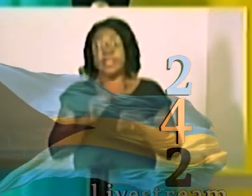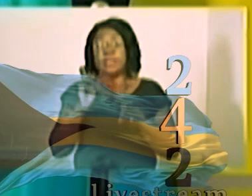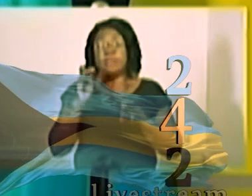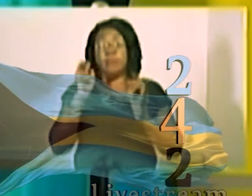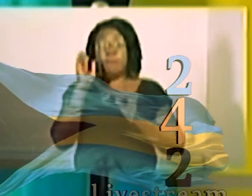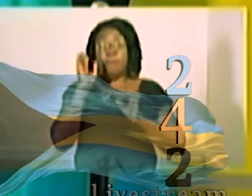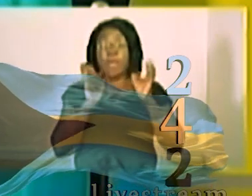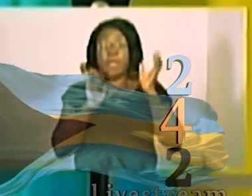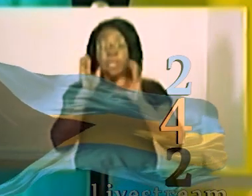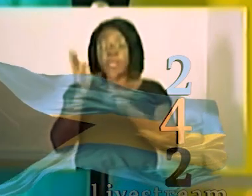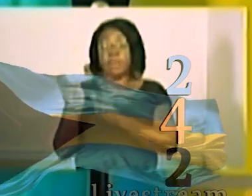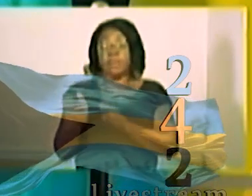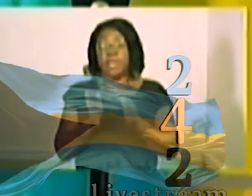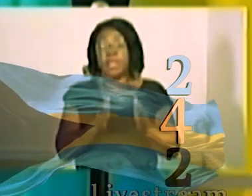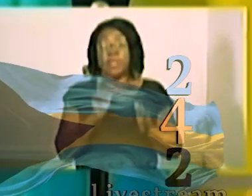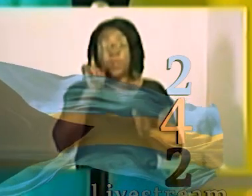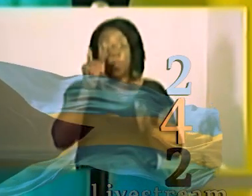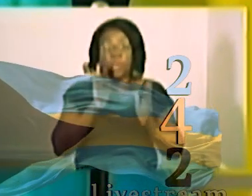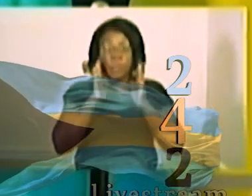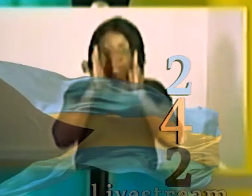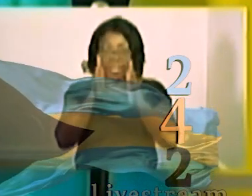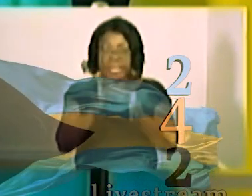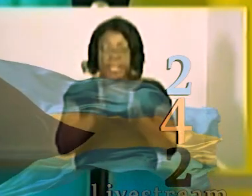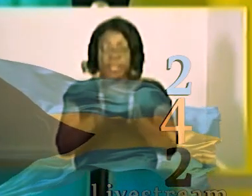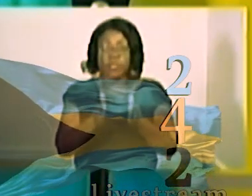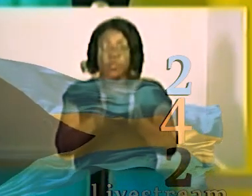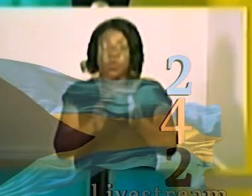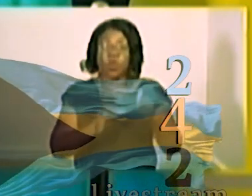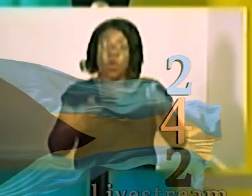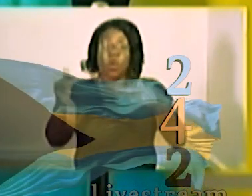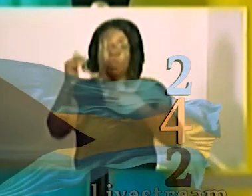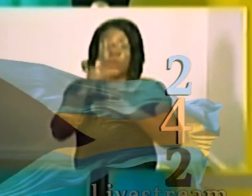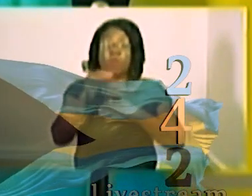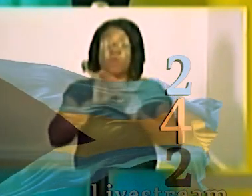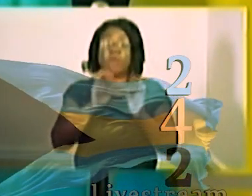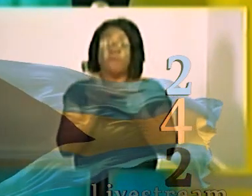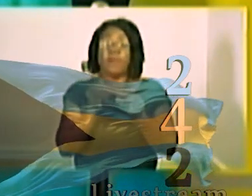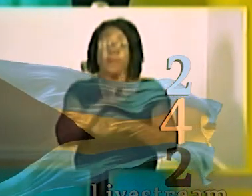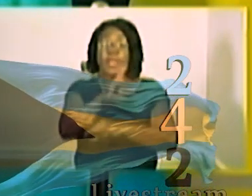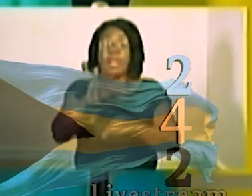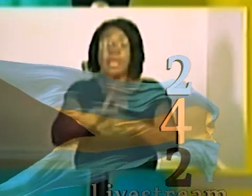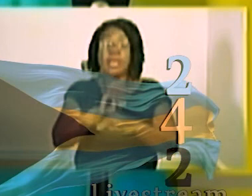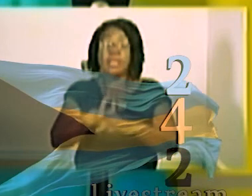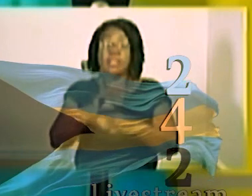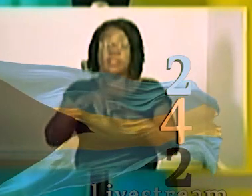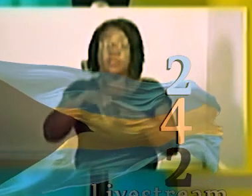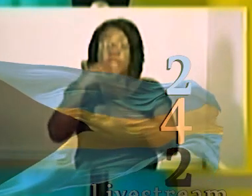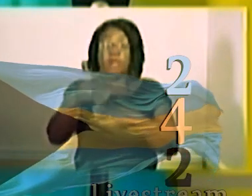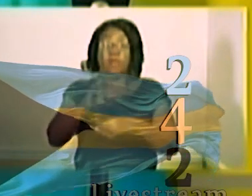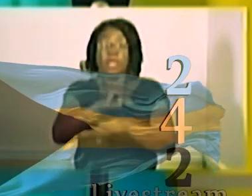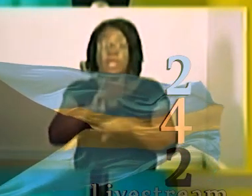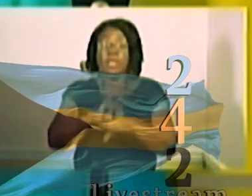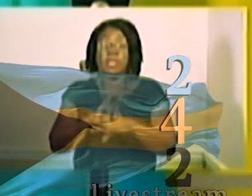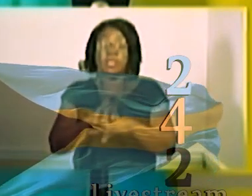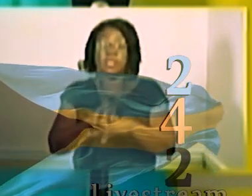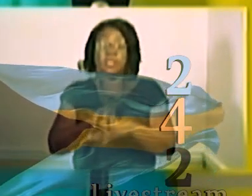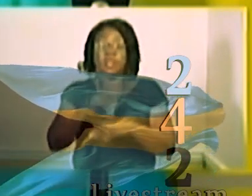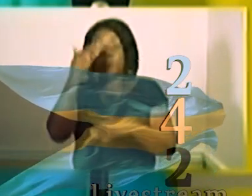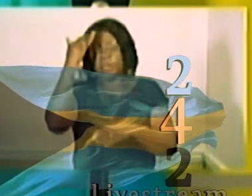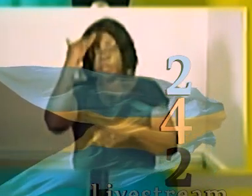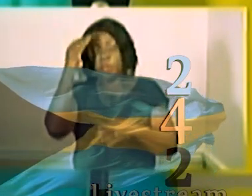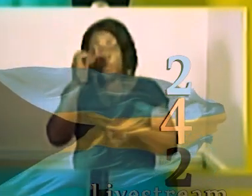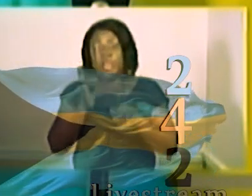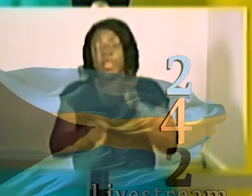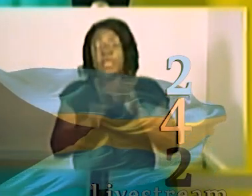be geared to remote family islands to the out islands. So I did want to know if there were plans